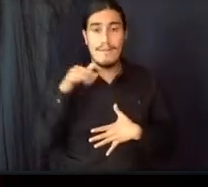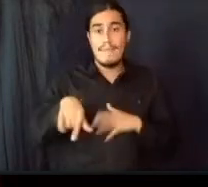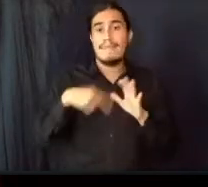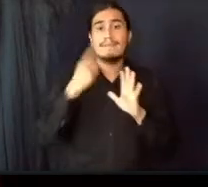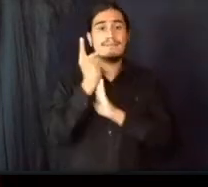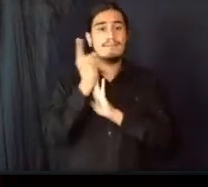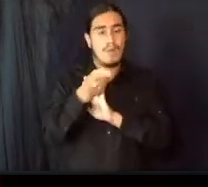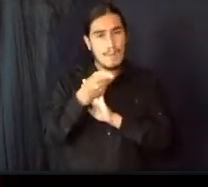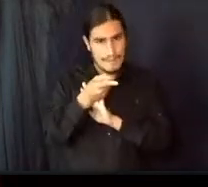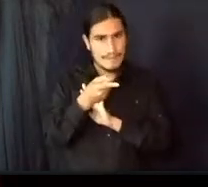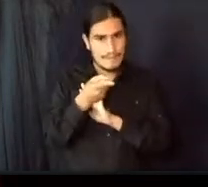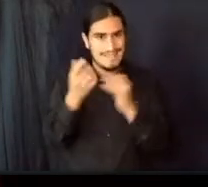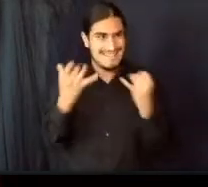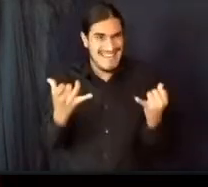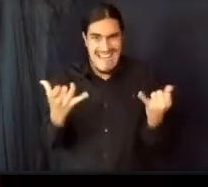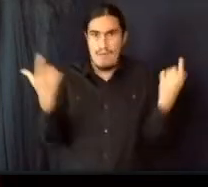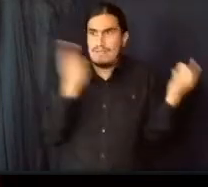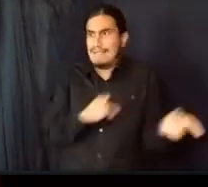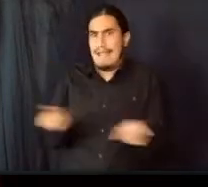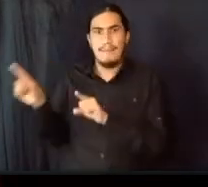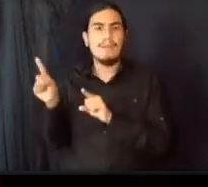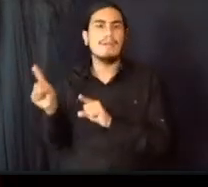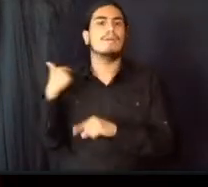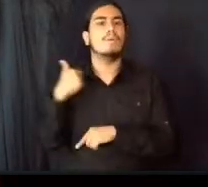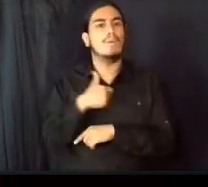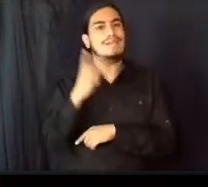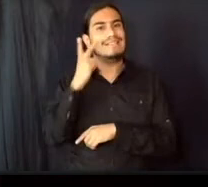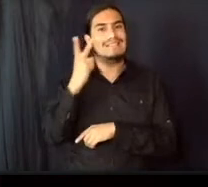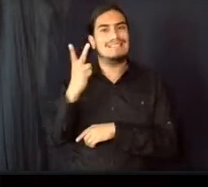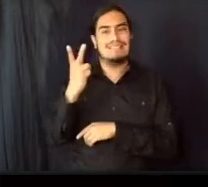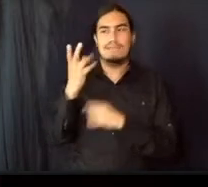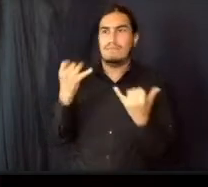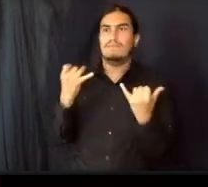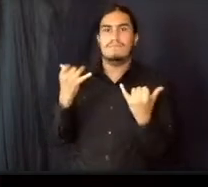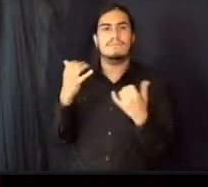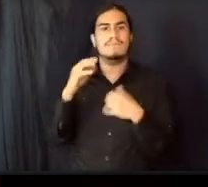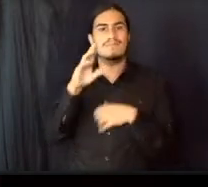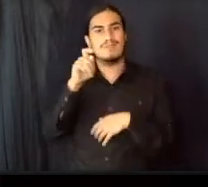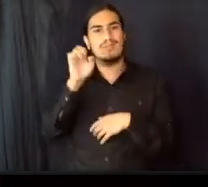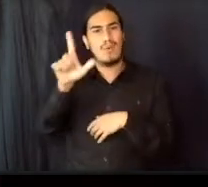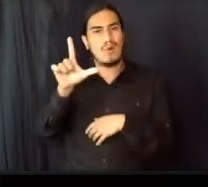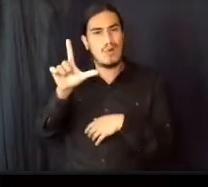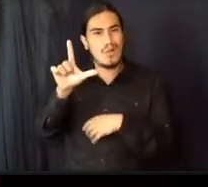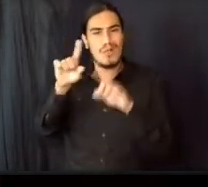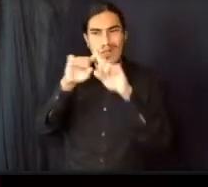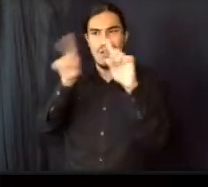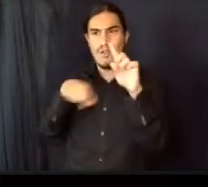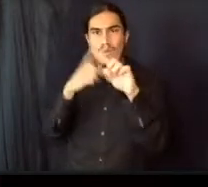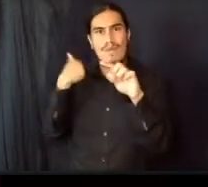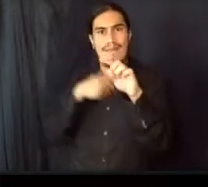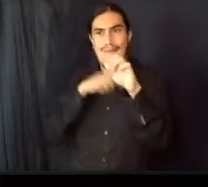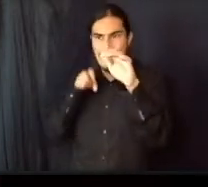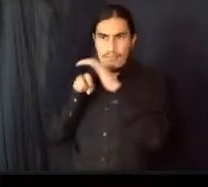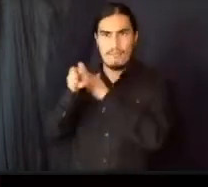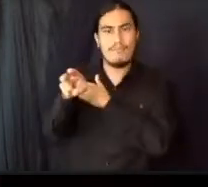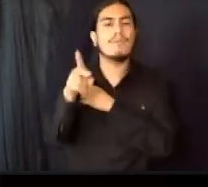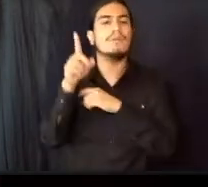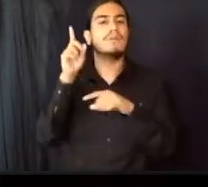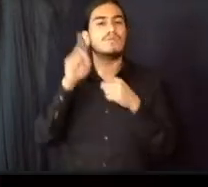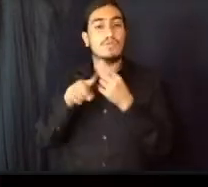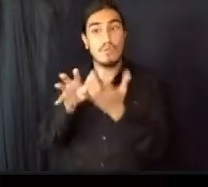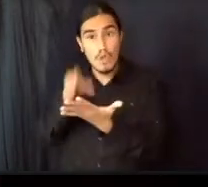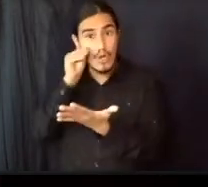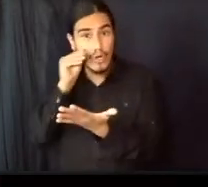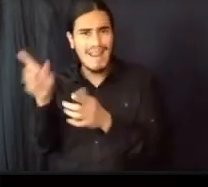as Arundhati Roy reminds us, is a portal. It is necessary to not only learn, but to commit to